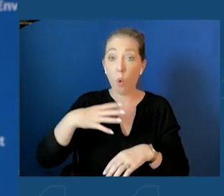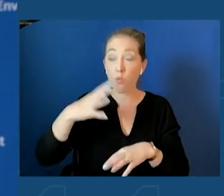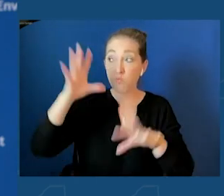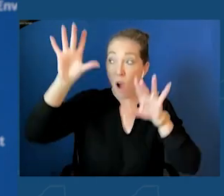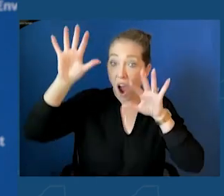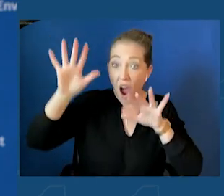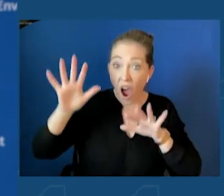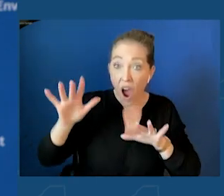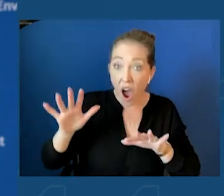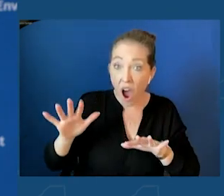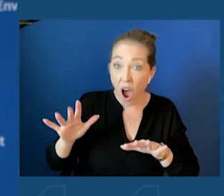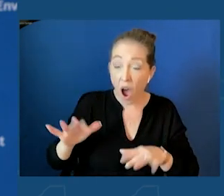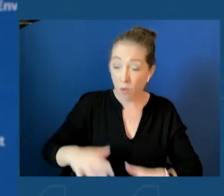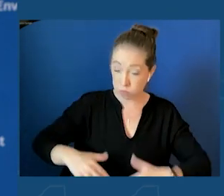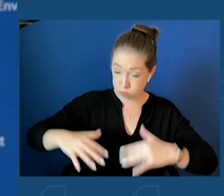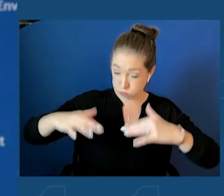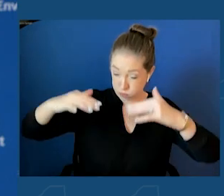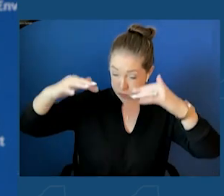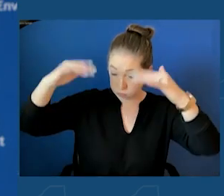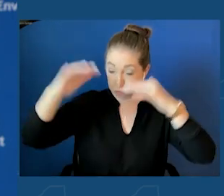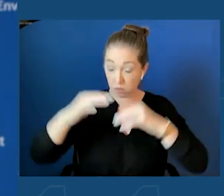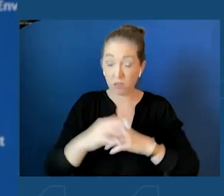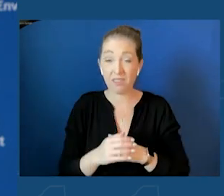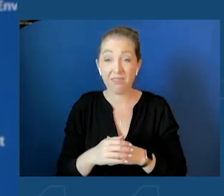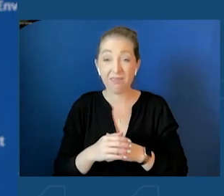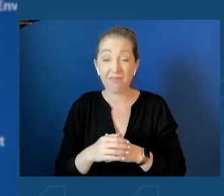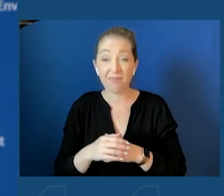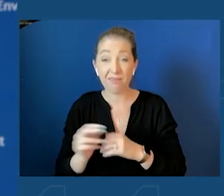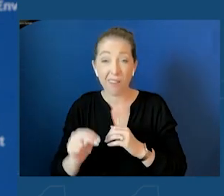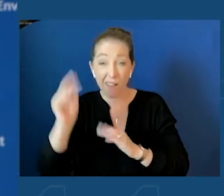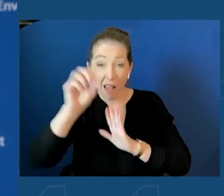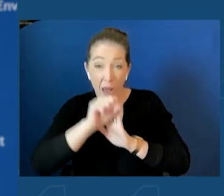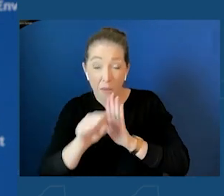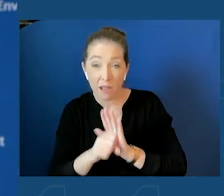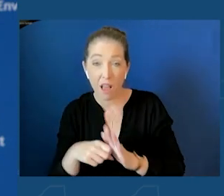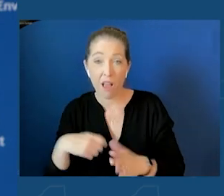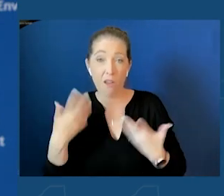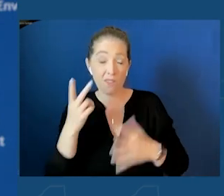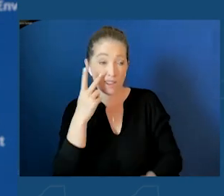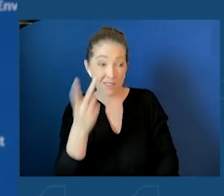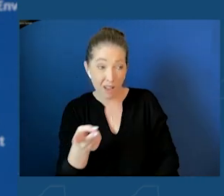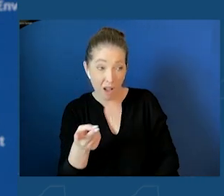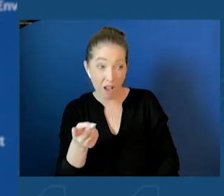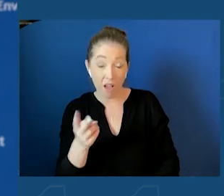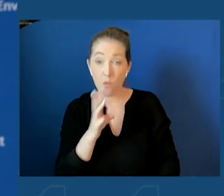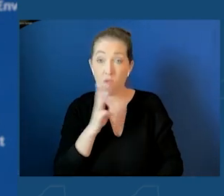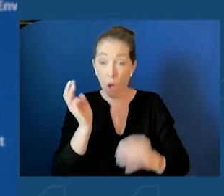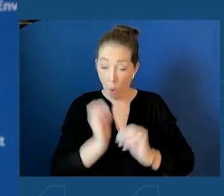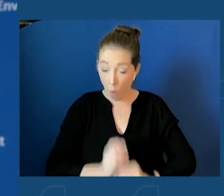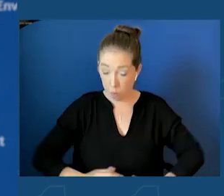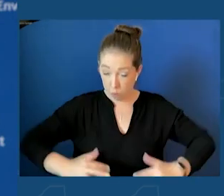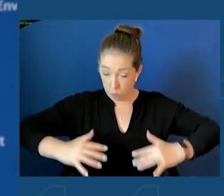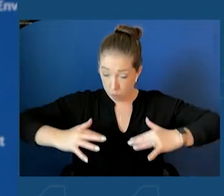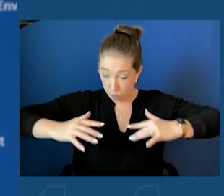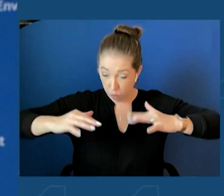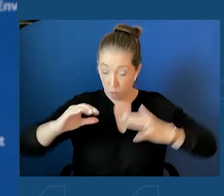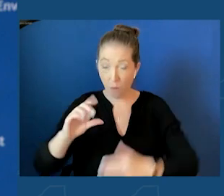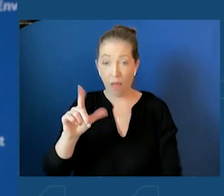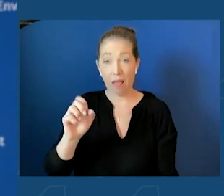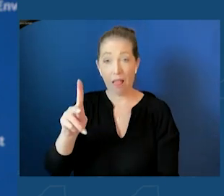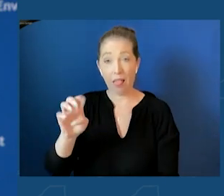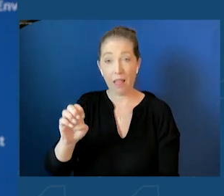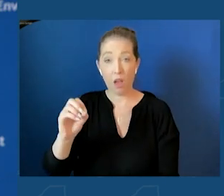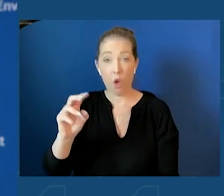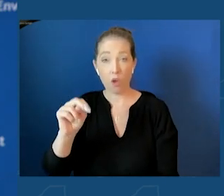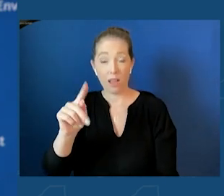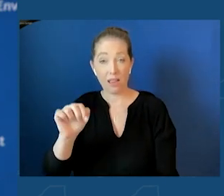then upstate. I saw catastrophic flooding from Lake Ontario back in 2017, and everyone said, well,